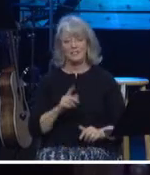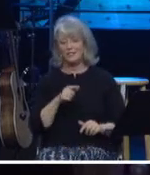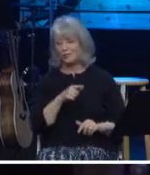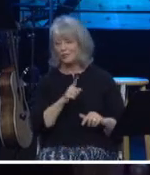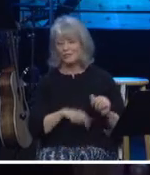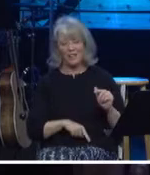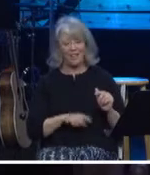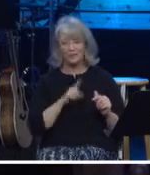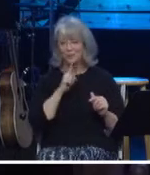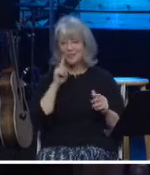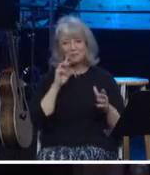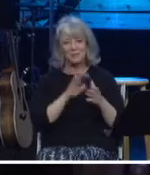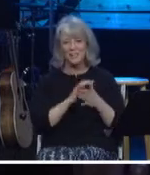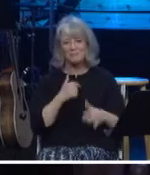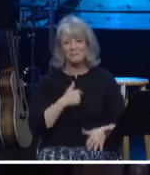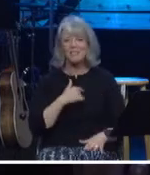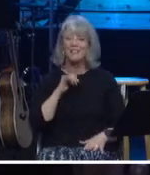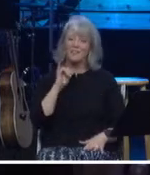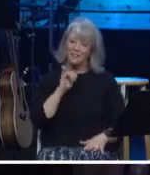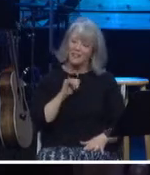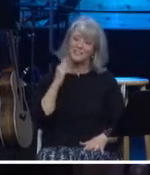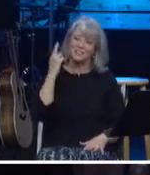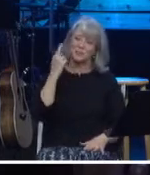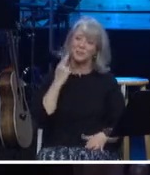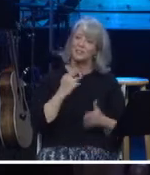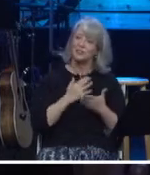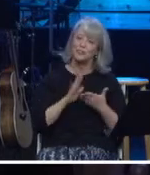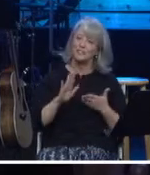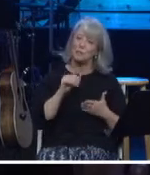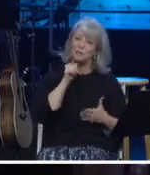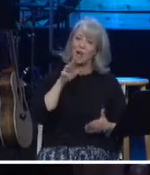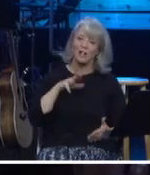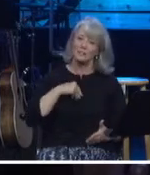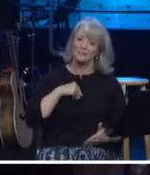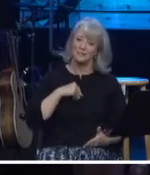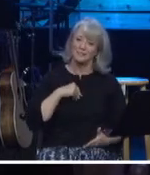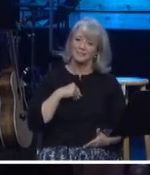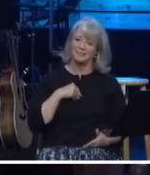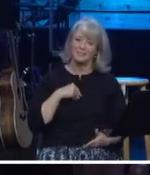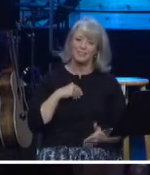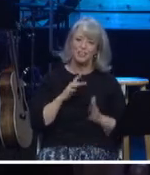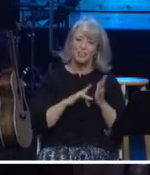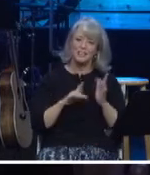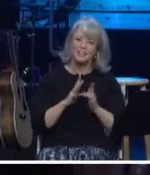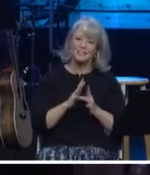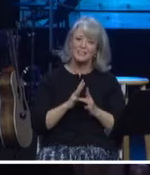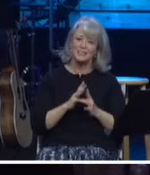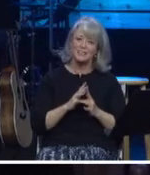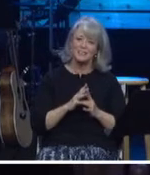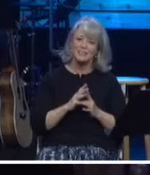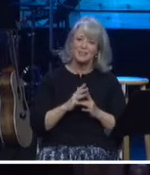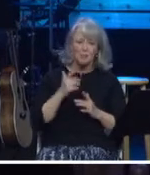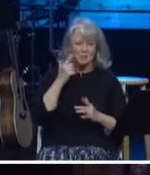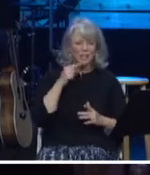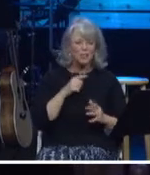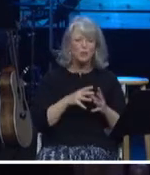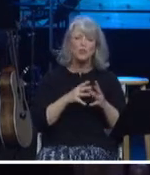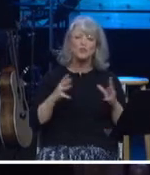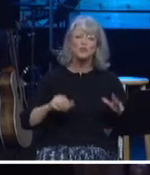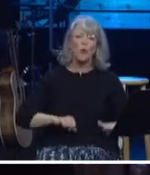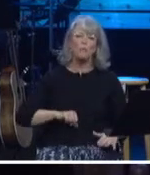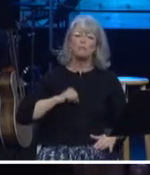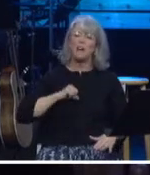believe. This is why you're rejecting me. You can't come to me because you are proud to your